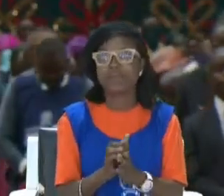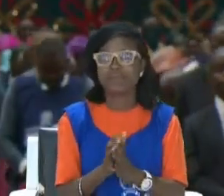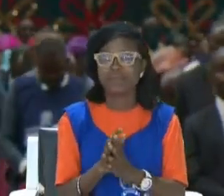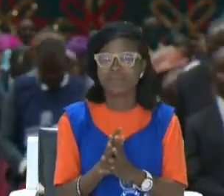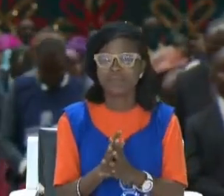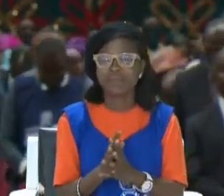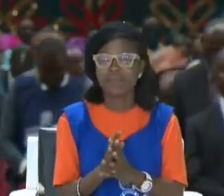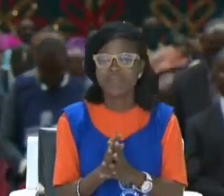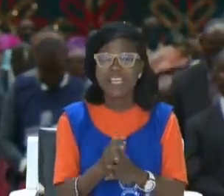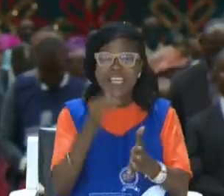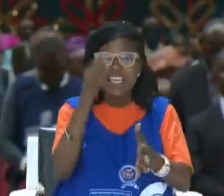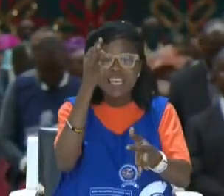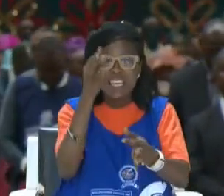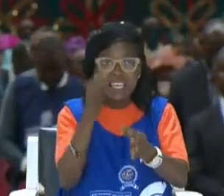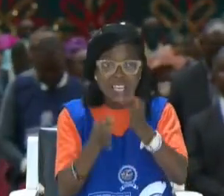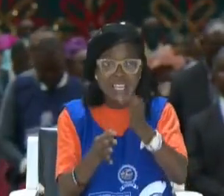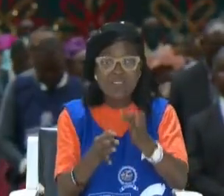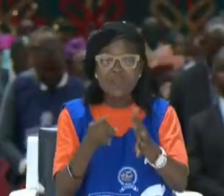If you happen to be the mother